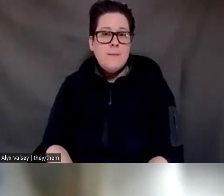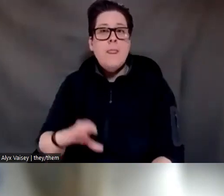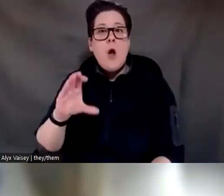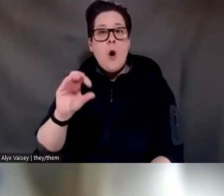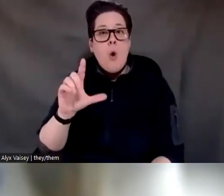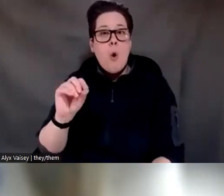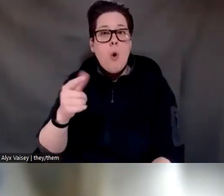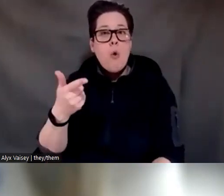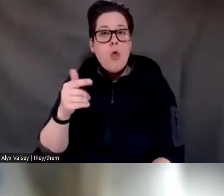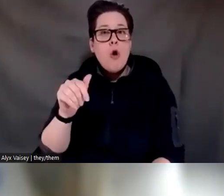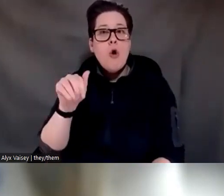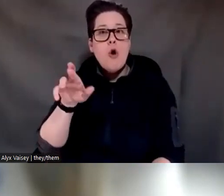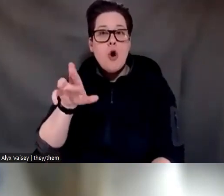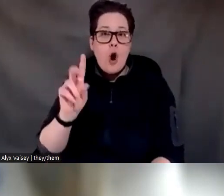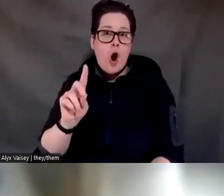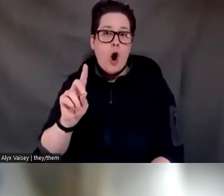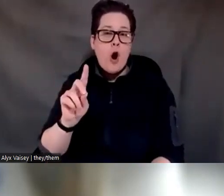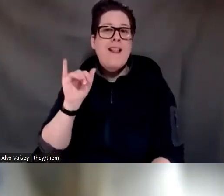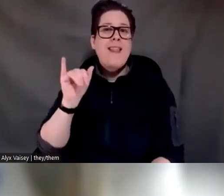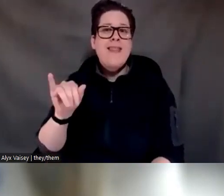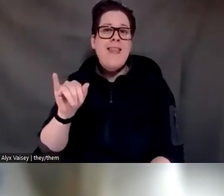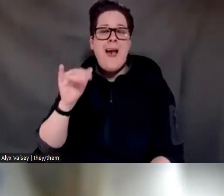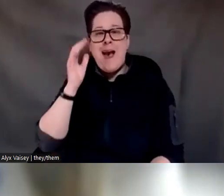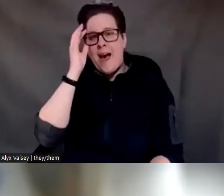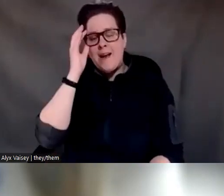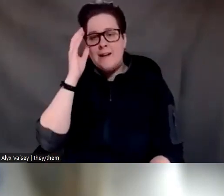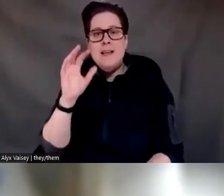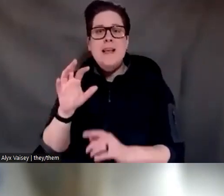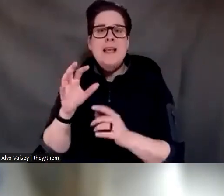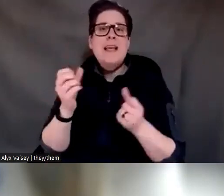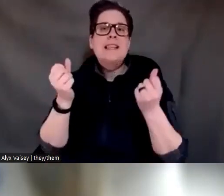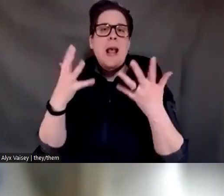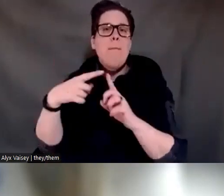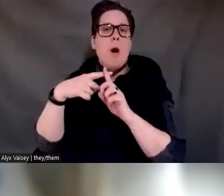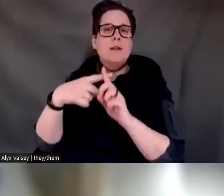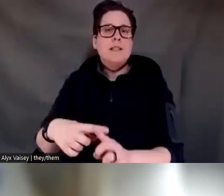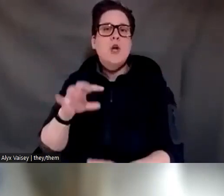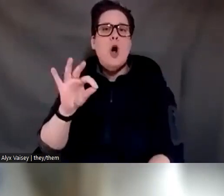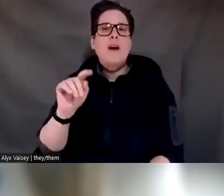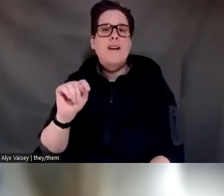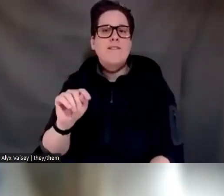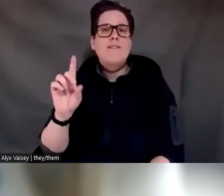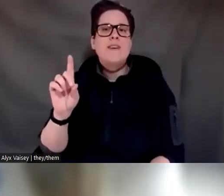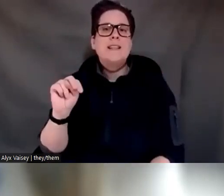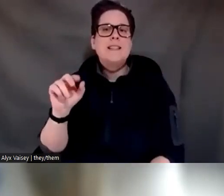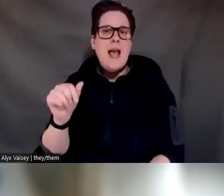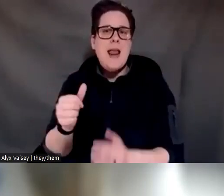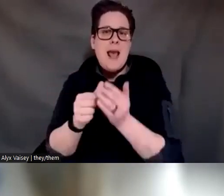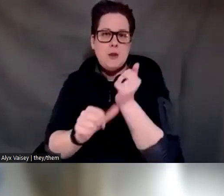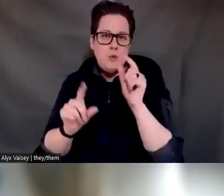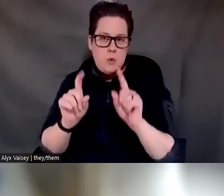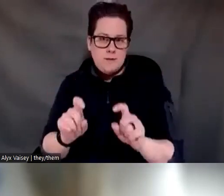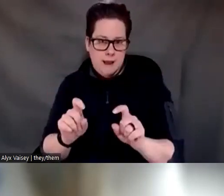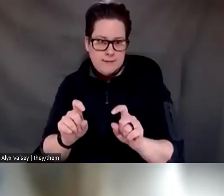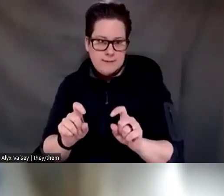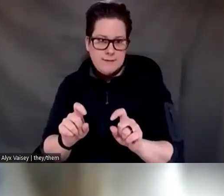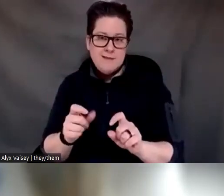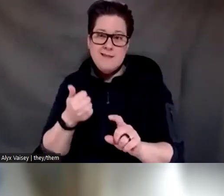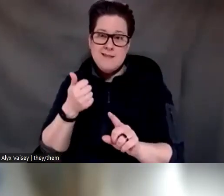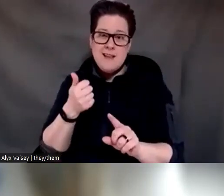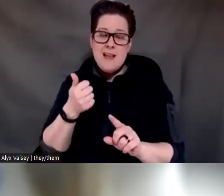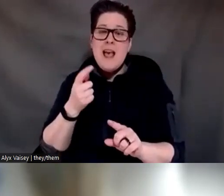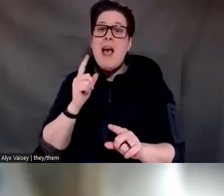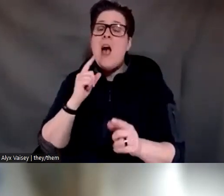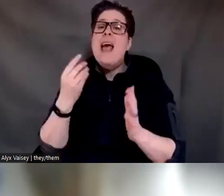Cologuard is the multi-target FIT DNA stool test, and it is about 100 times